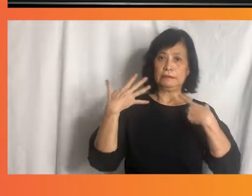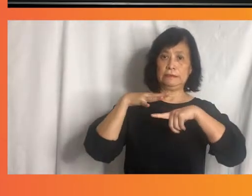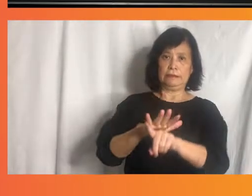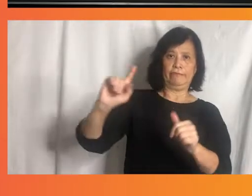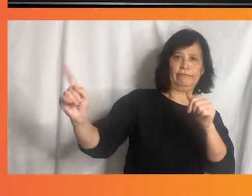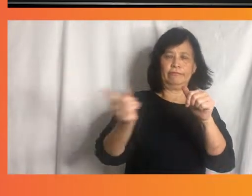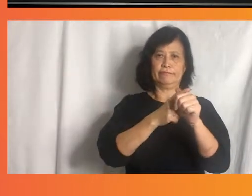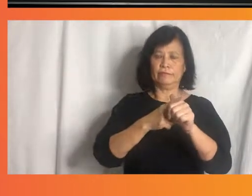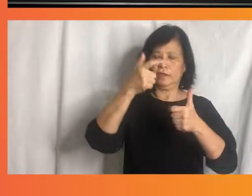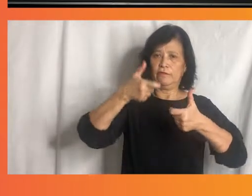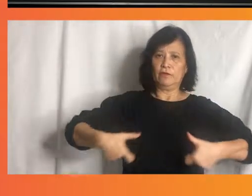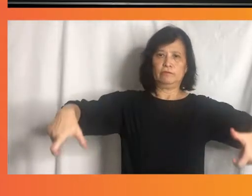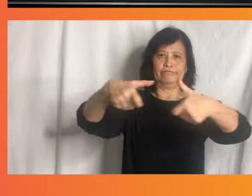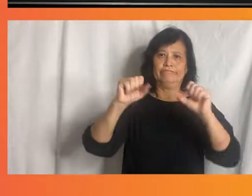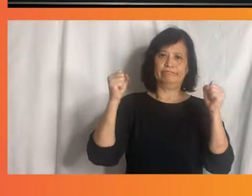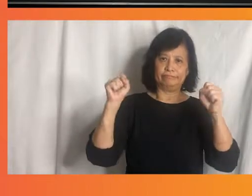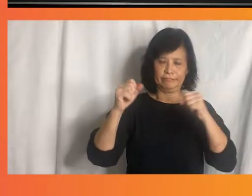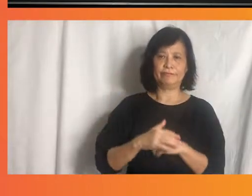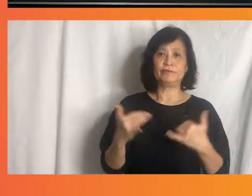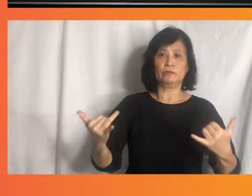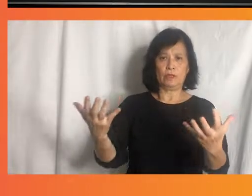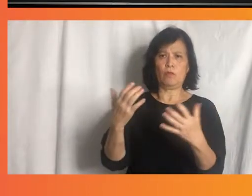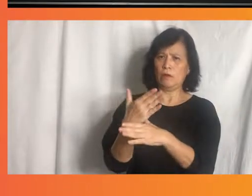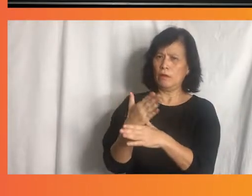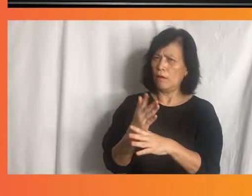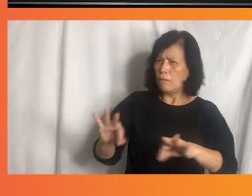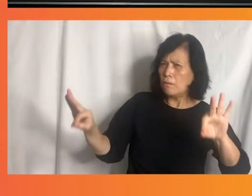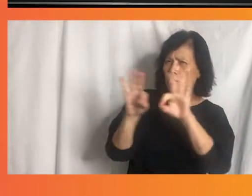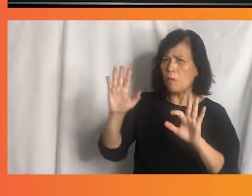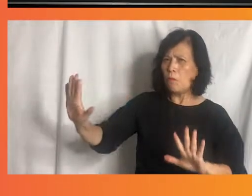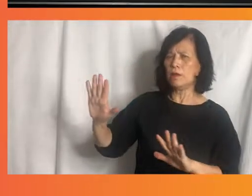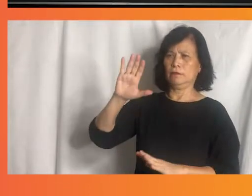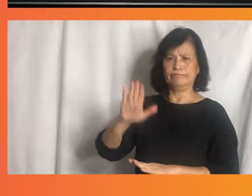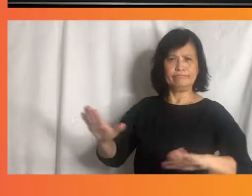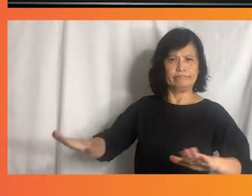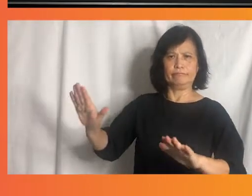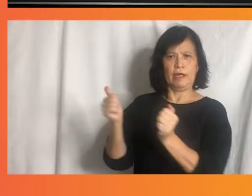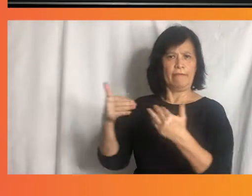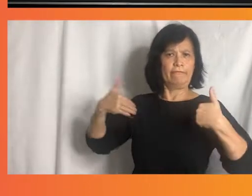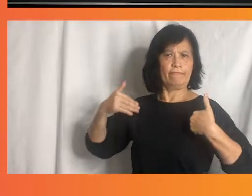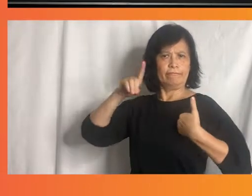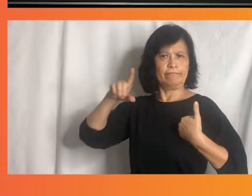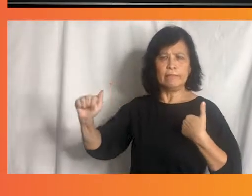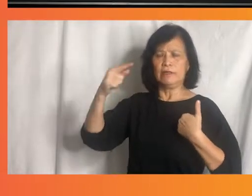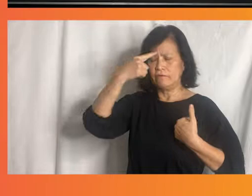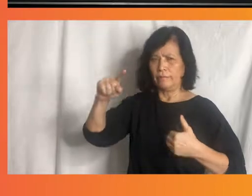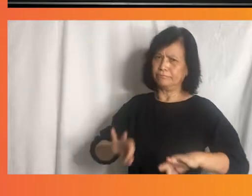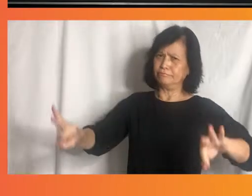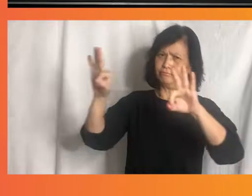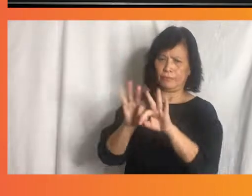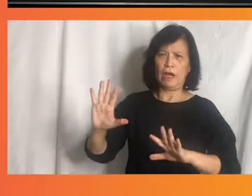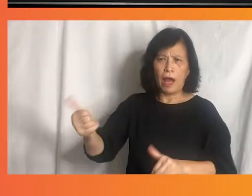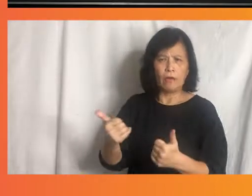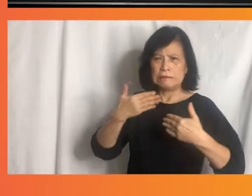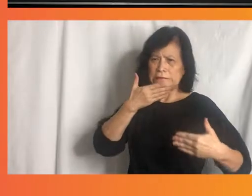Conference. Today, I'll be sharing about the importance of physical activity in children with disability and also to discuss some strategies to get them active from a